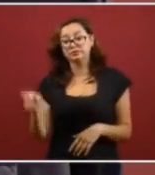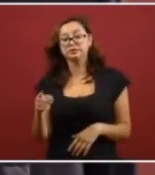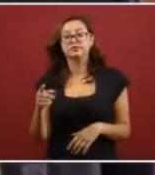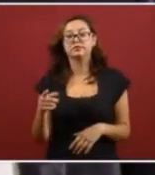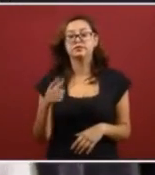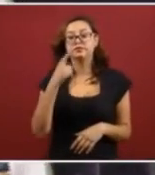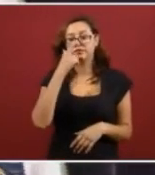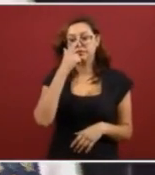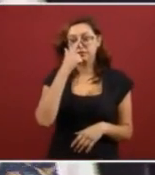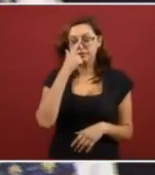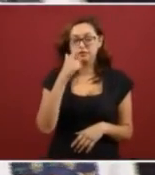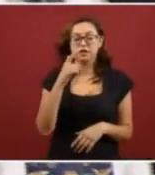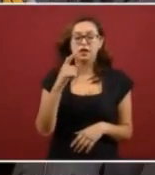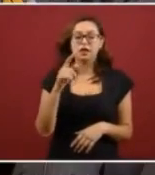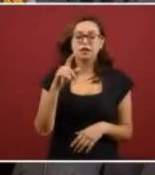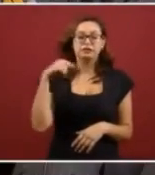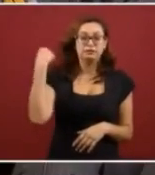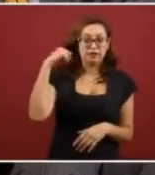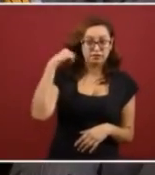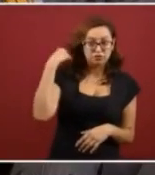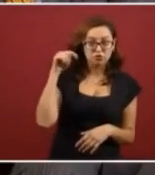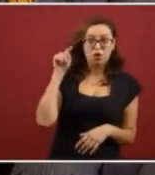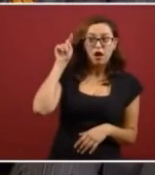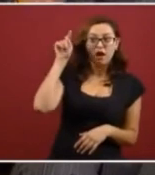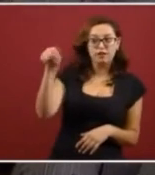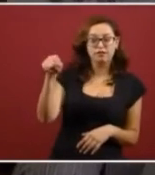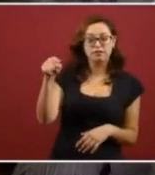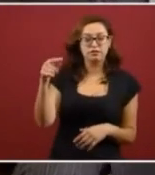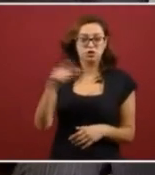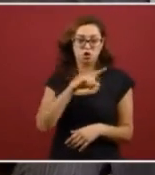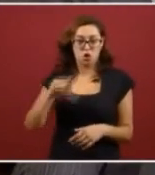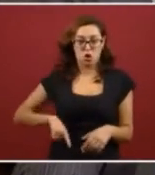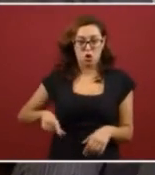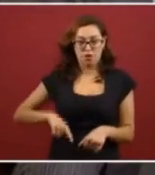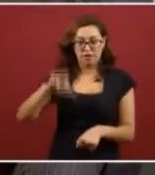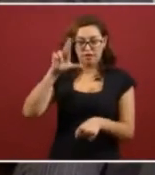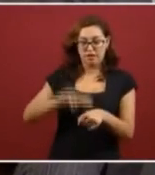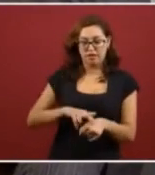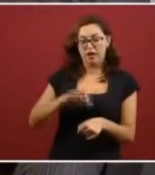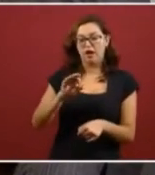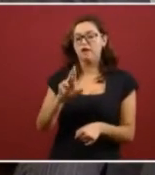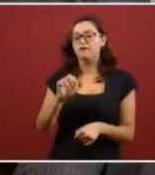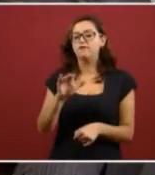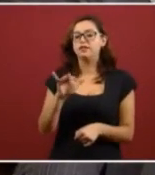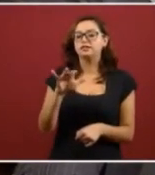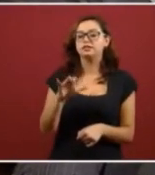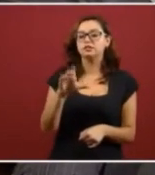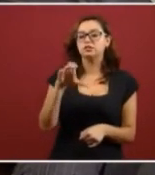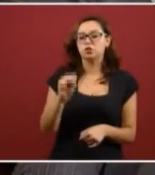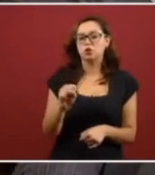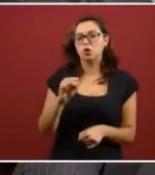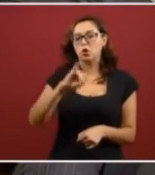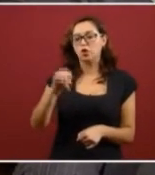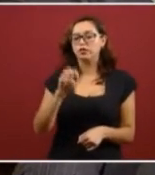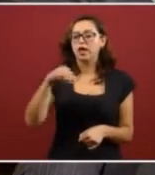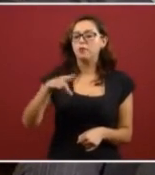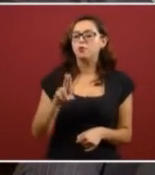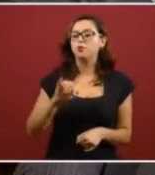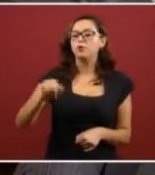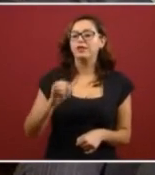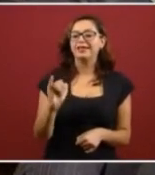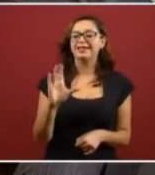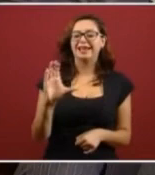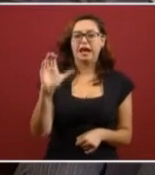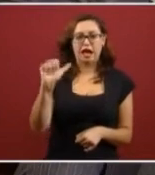ever had. Francisco J. Mujica. Francisco J. Mujica. No era tabasqueño, era Michoacán. He was not from Tabasco, he was from